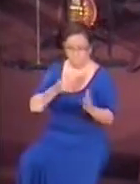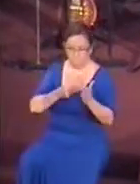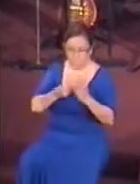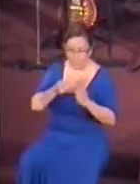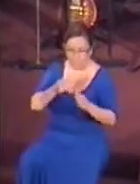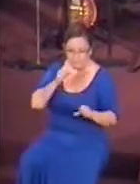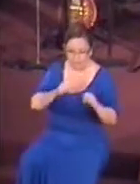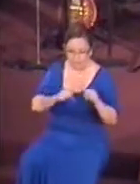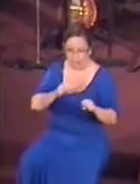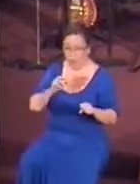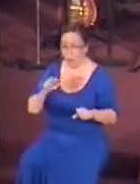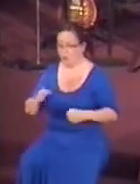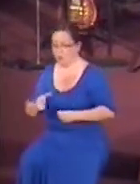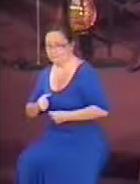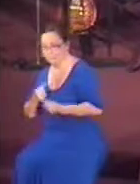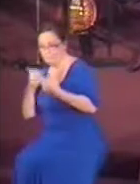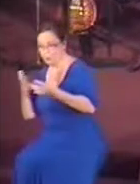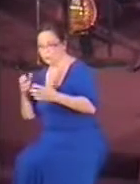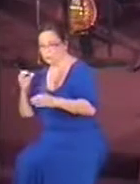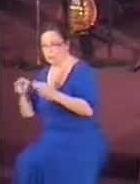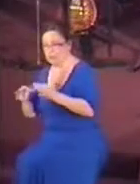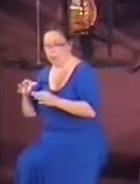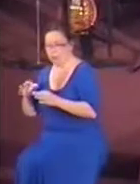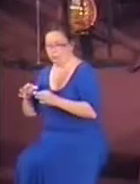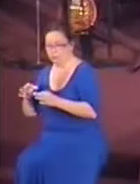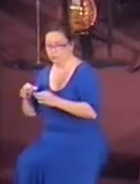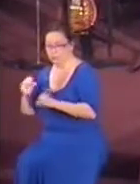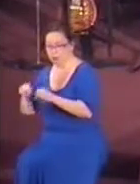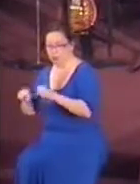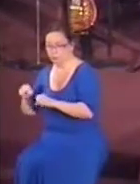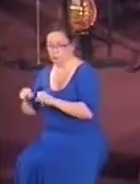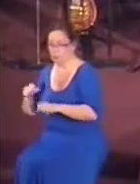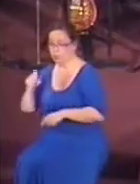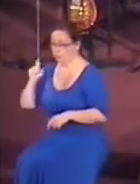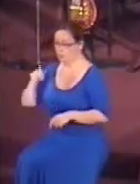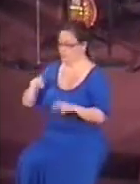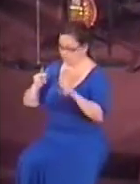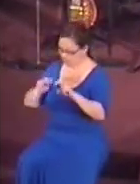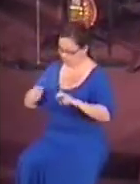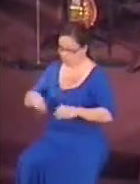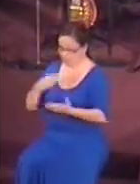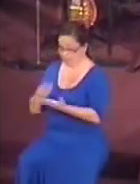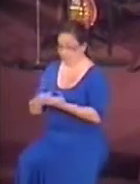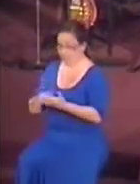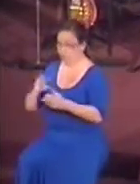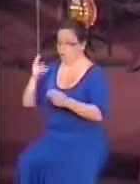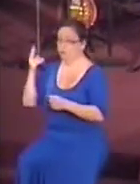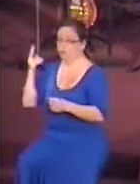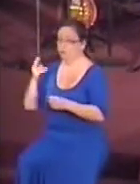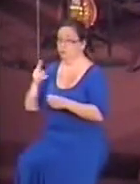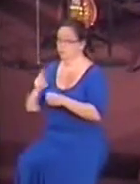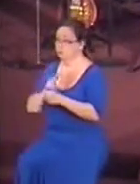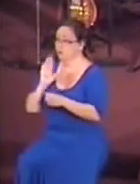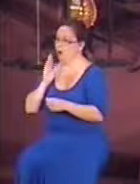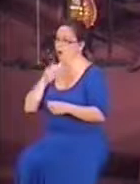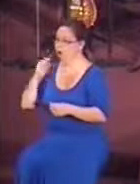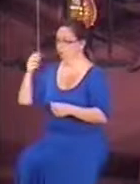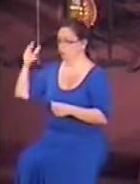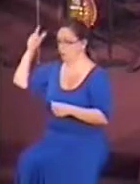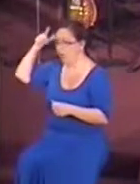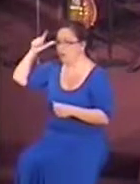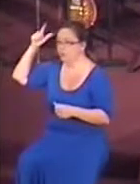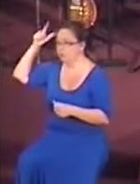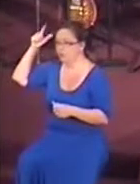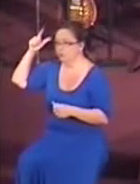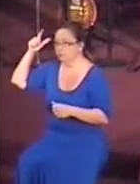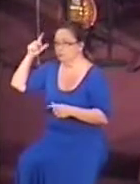doubt. But also, we need to deal with our doubts by examining the evidence, using our reason, applying wisdom